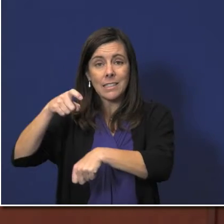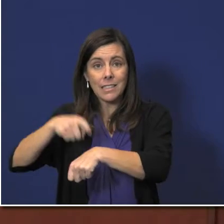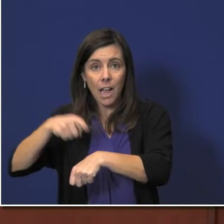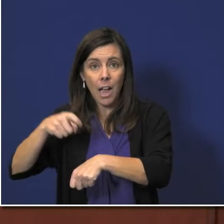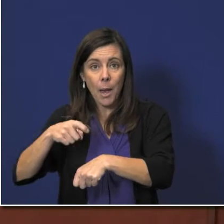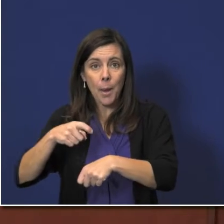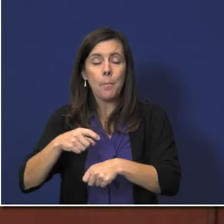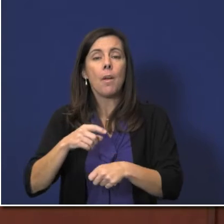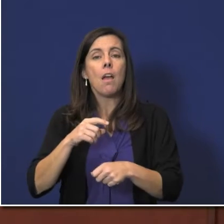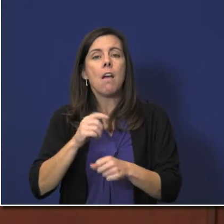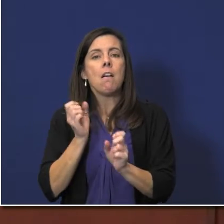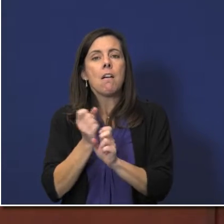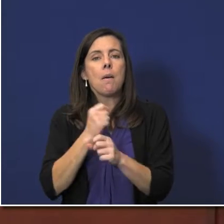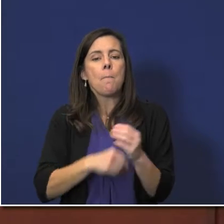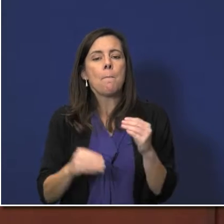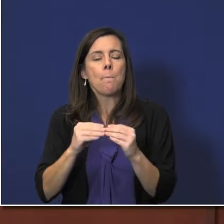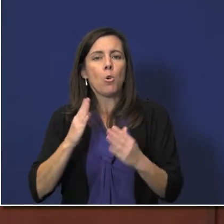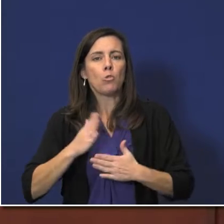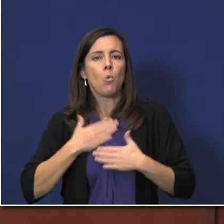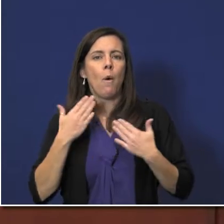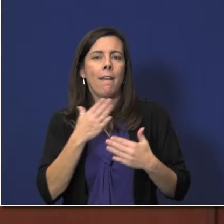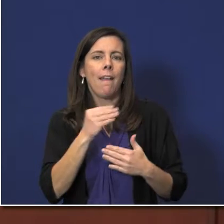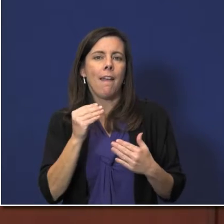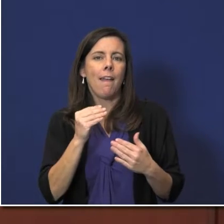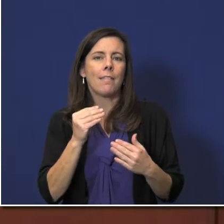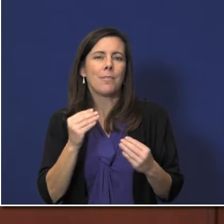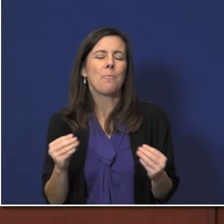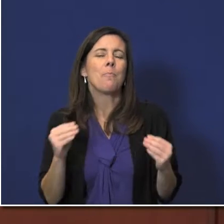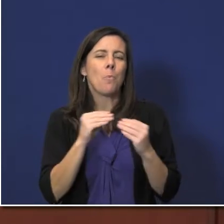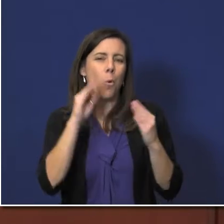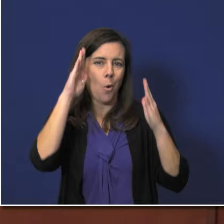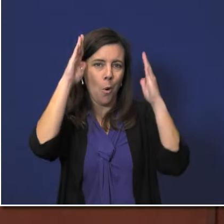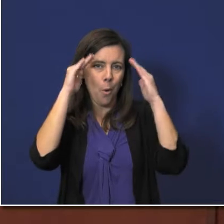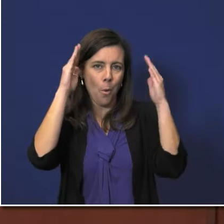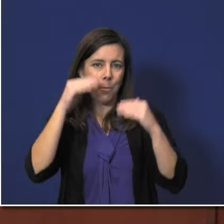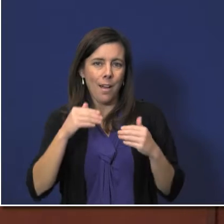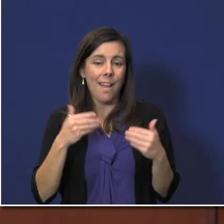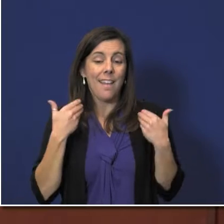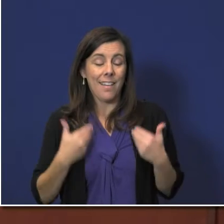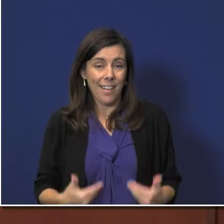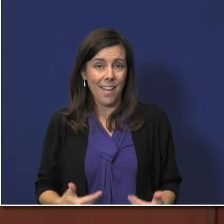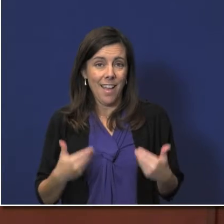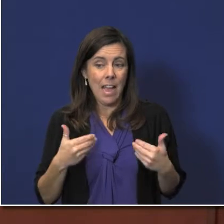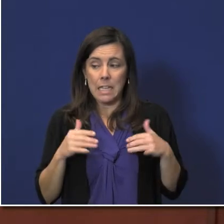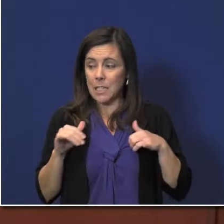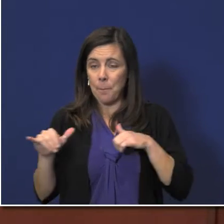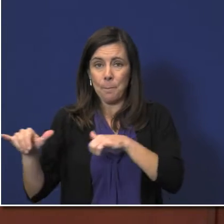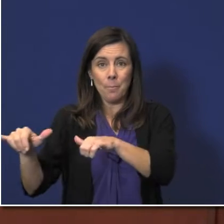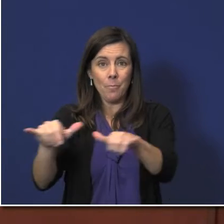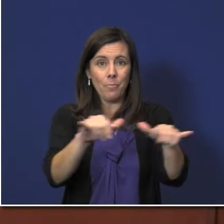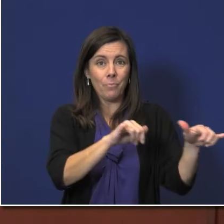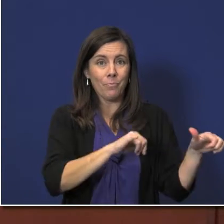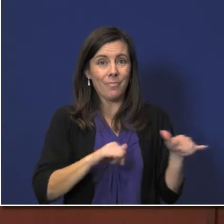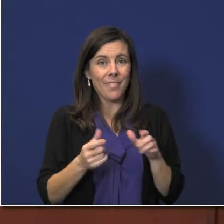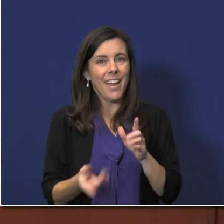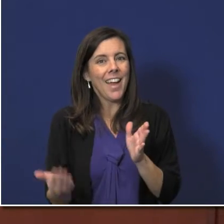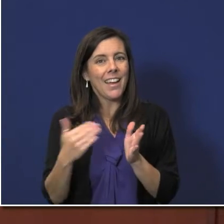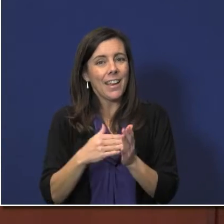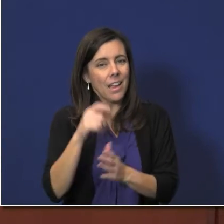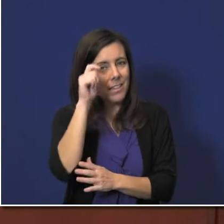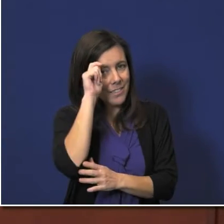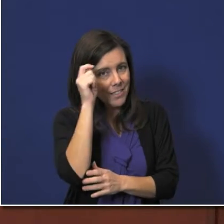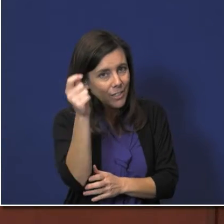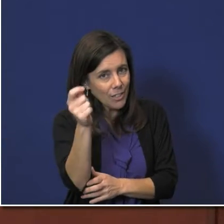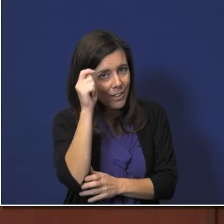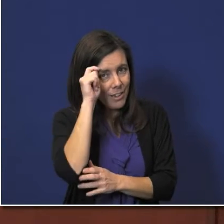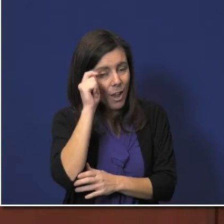which created some joy and hope. And I, like my colleagues, tip my hat to the team effort of all of